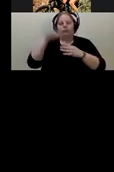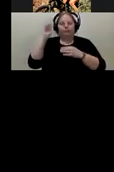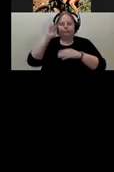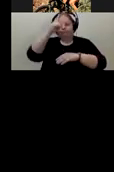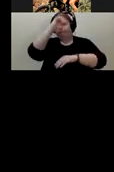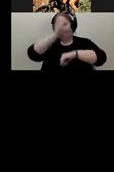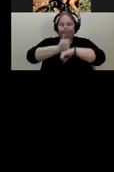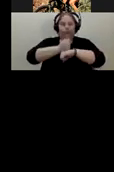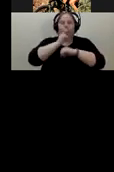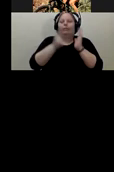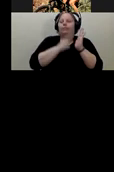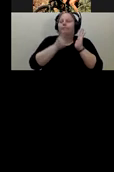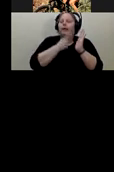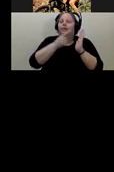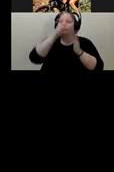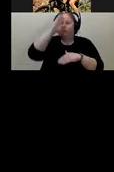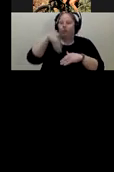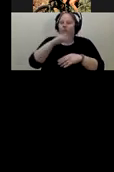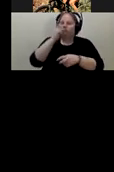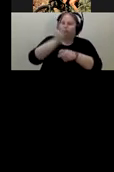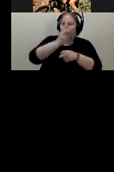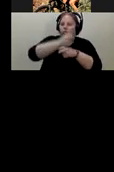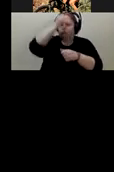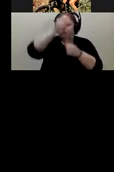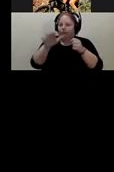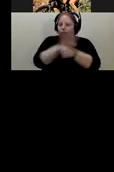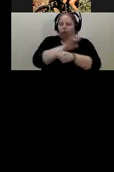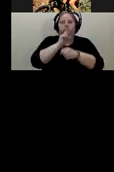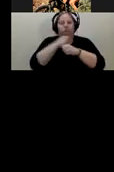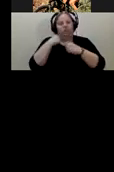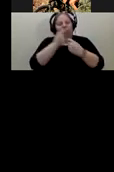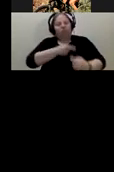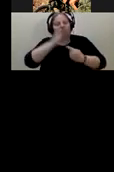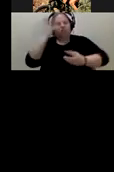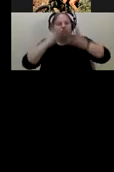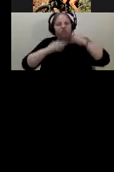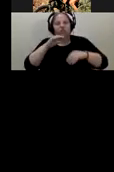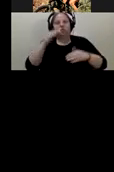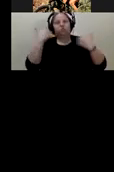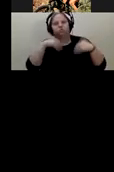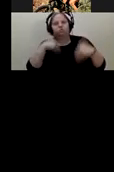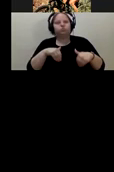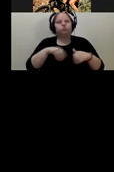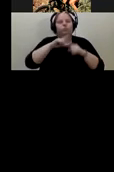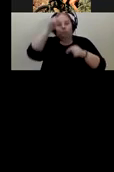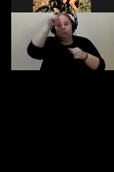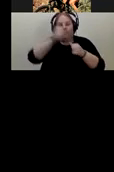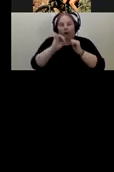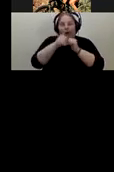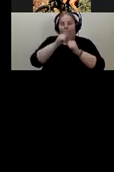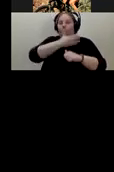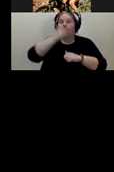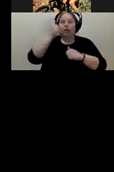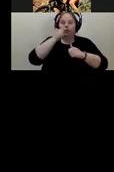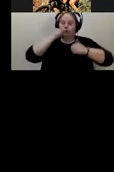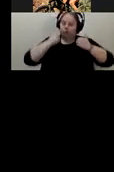sometimes it's hard to remember when we're struggling with something, that one of the best ways to get past that